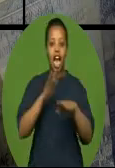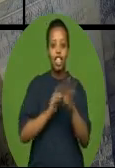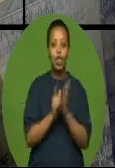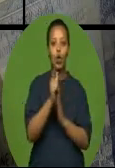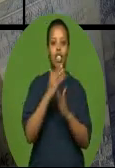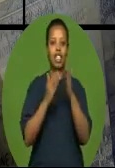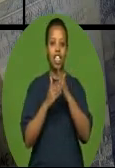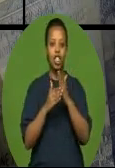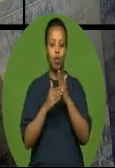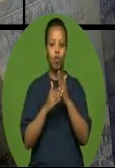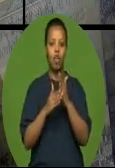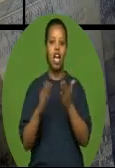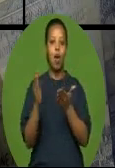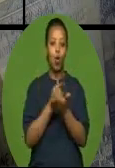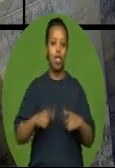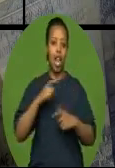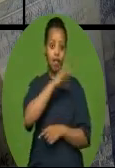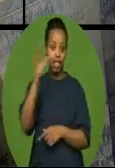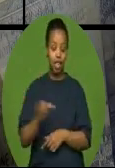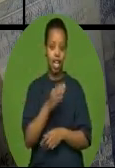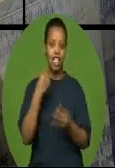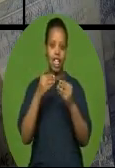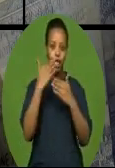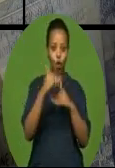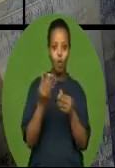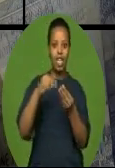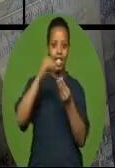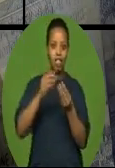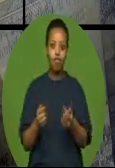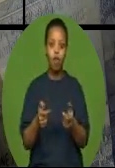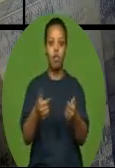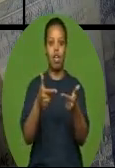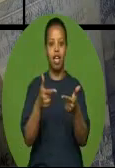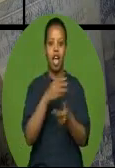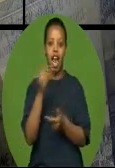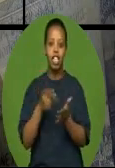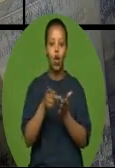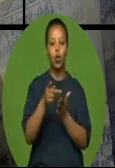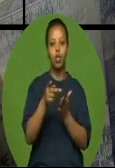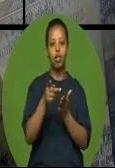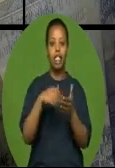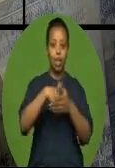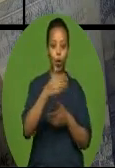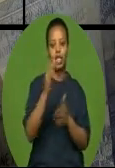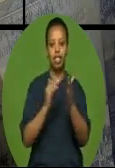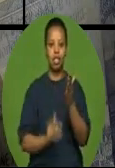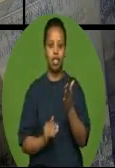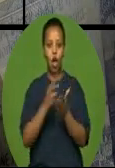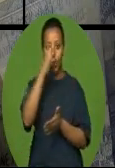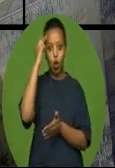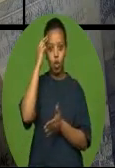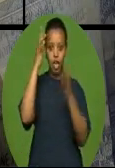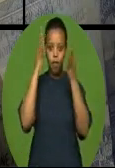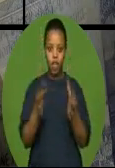At the growth stage of the product life cycle, sales volume increases rapidly and the cost